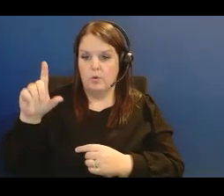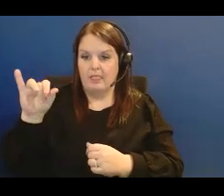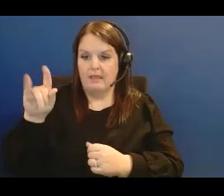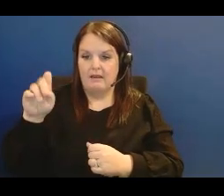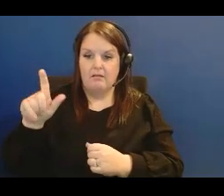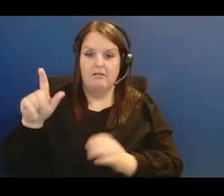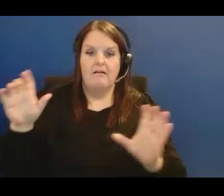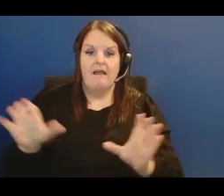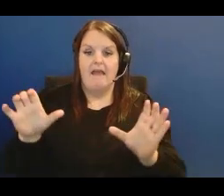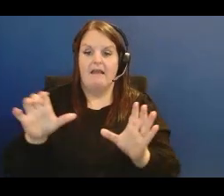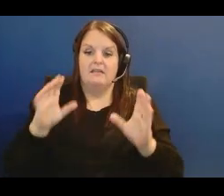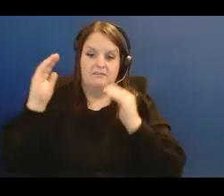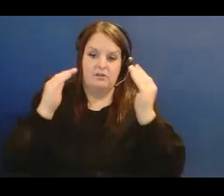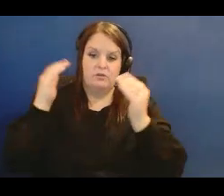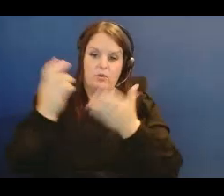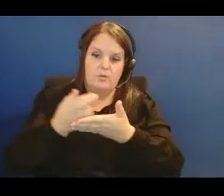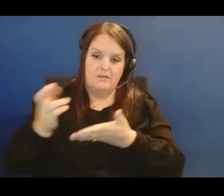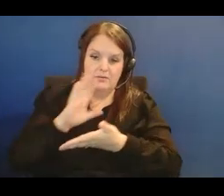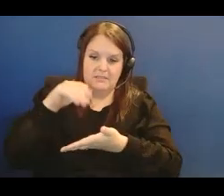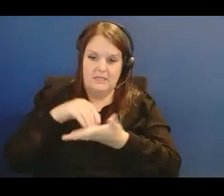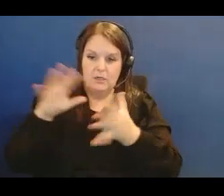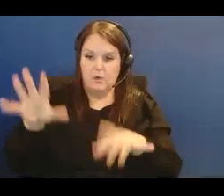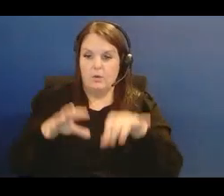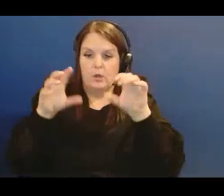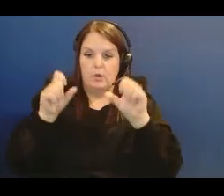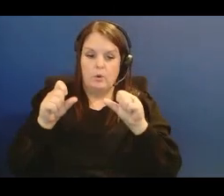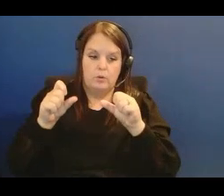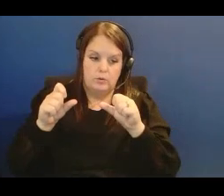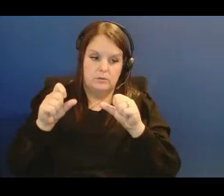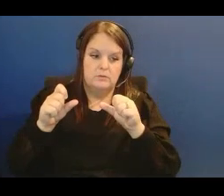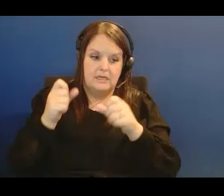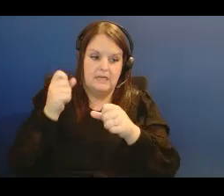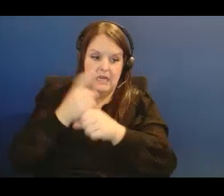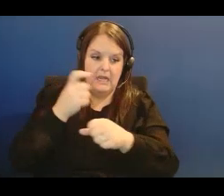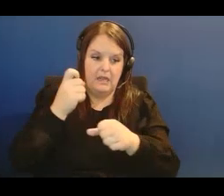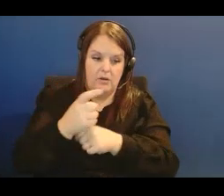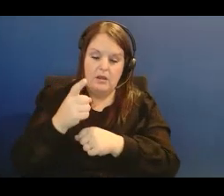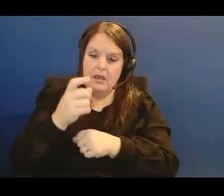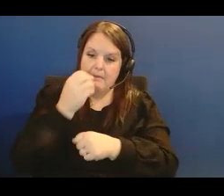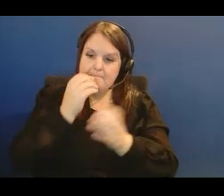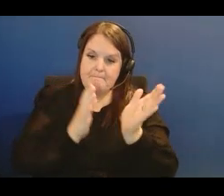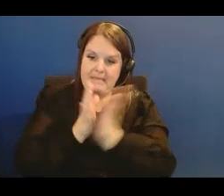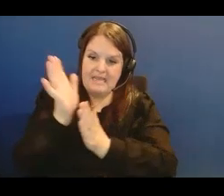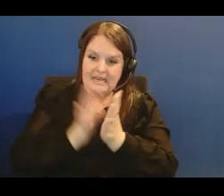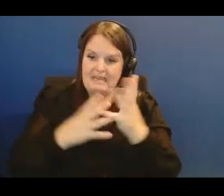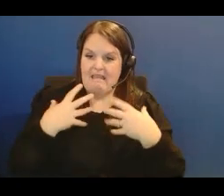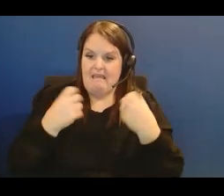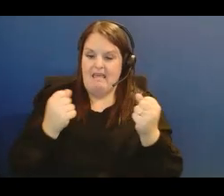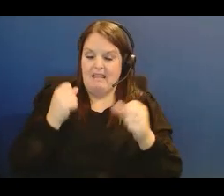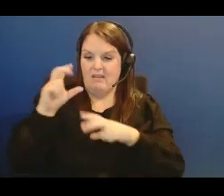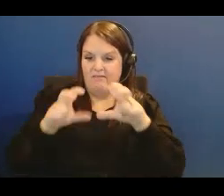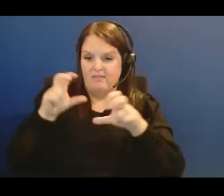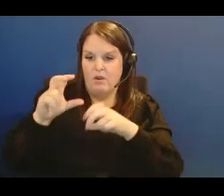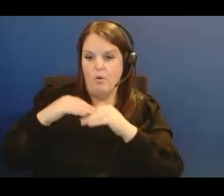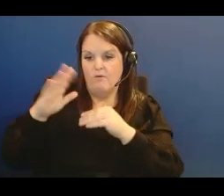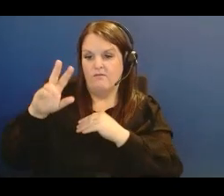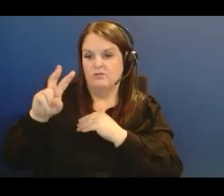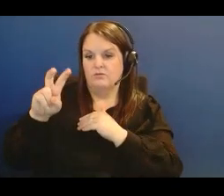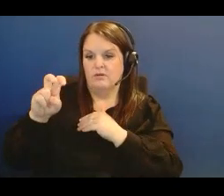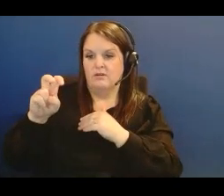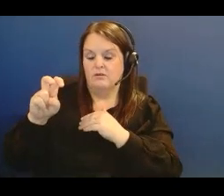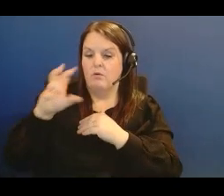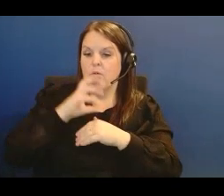Resource Center. We hosted, where they hosted an annual picnic and health fair. About 200 older individuals